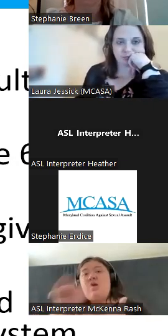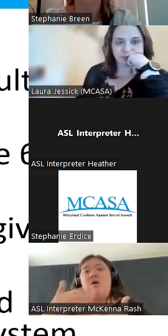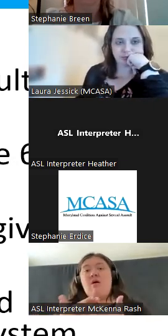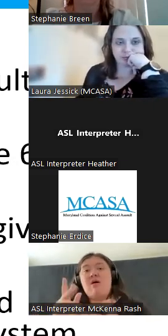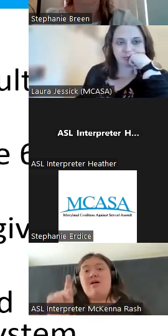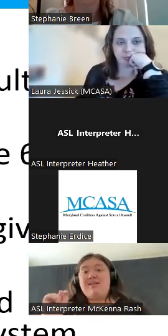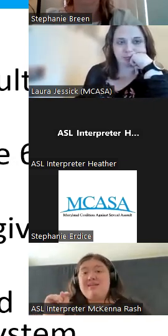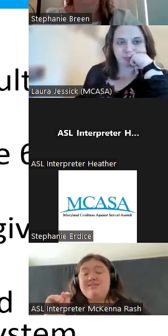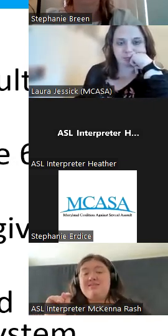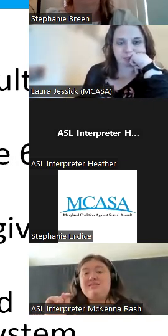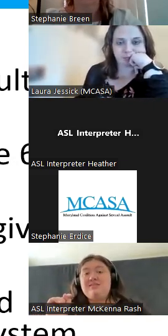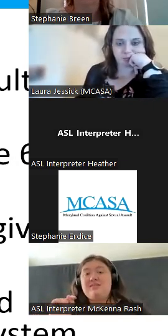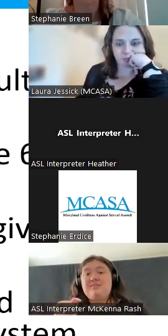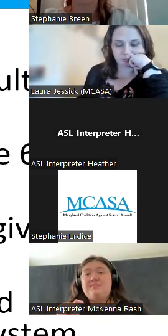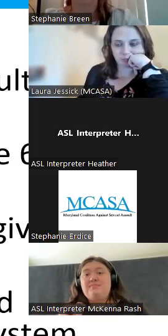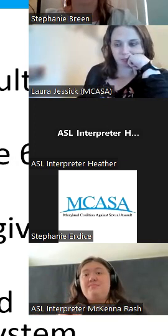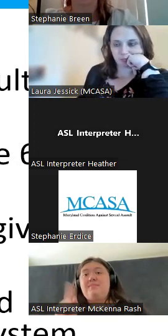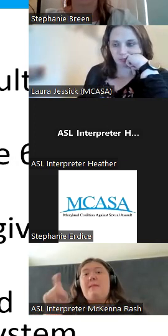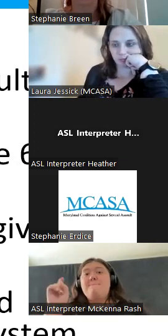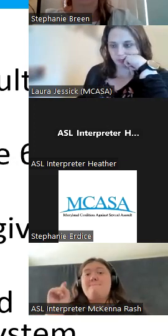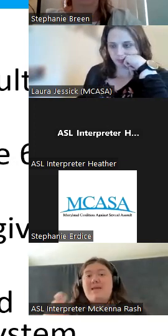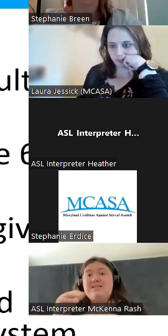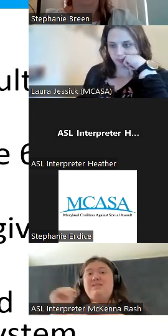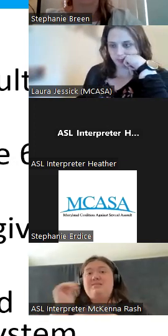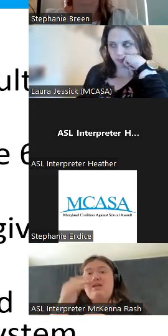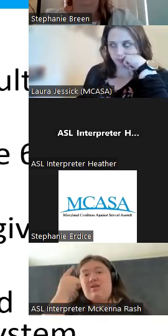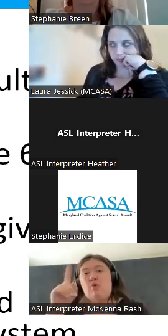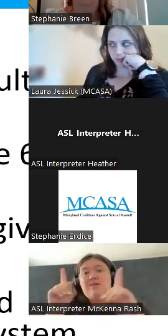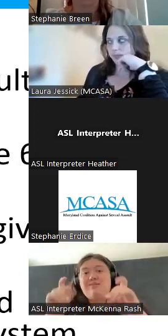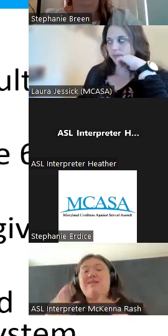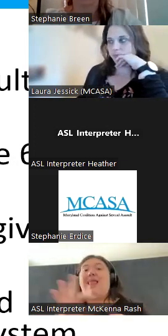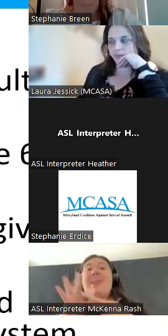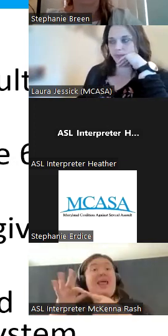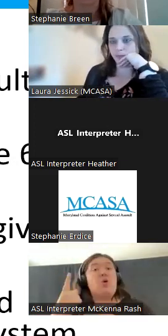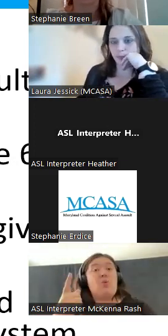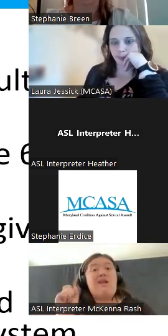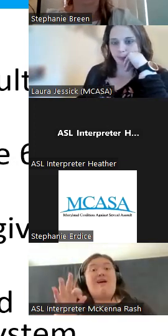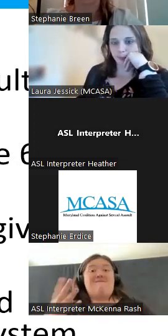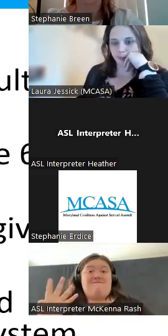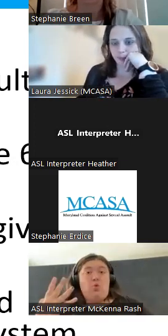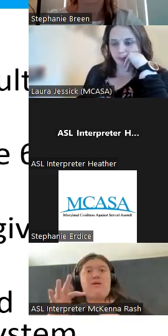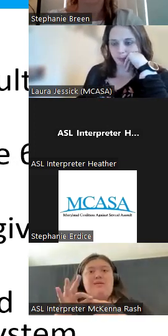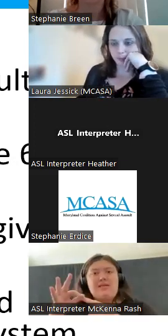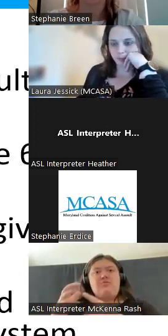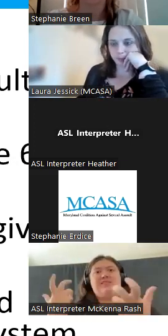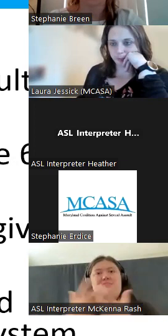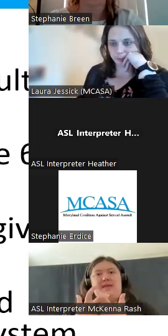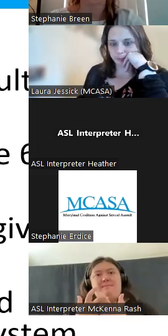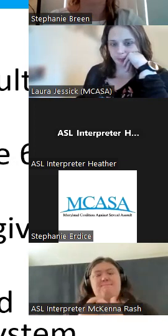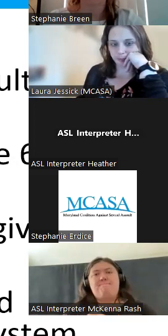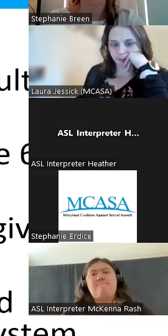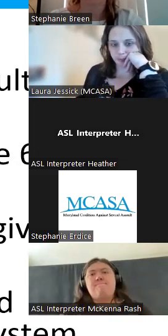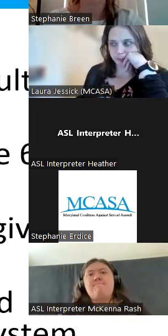kits must be submitted for testing unless one of 4 exemptions is met.